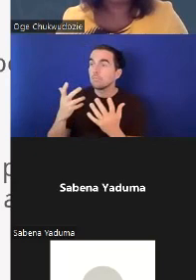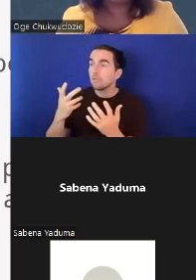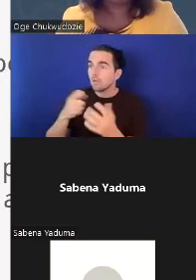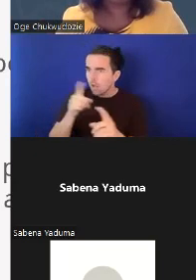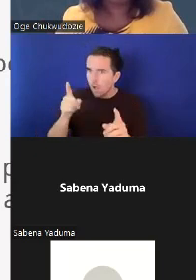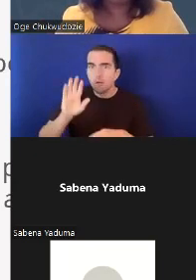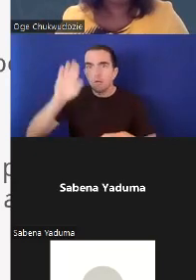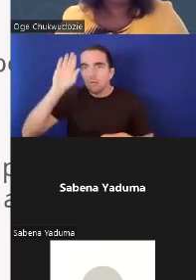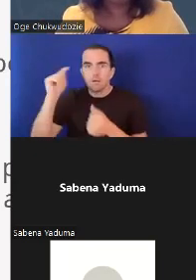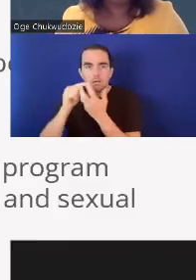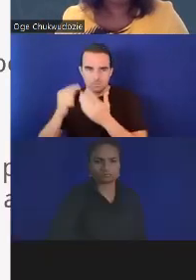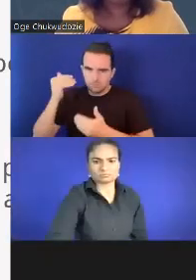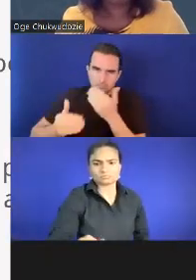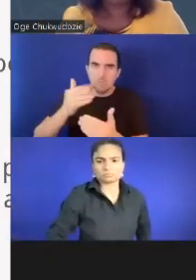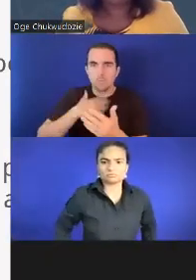write.